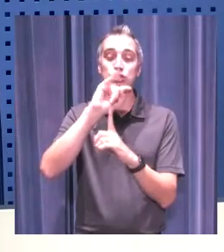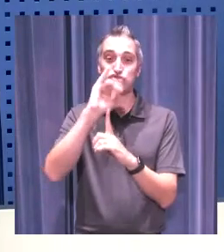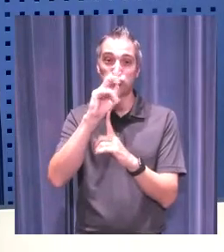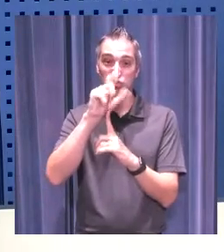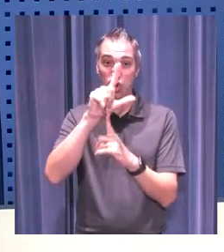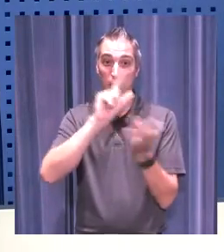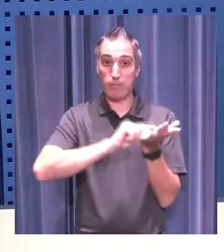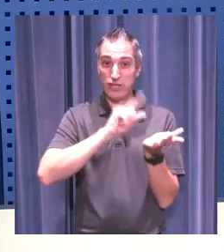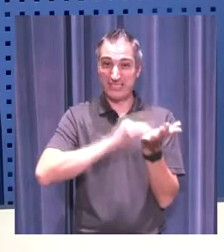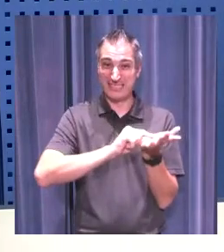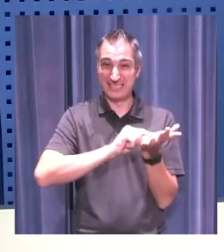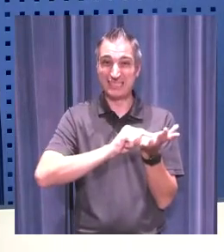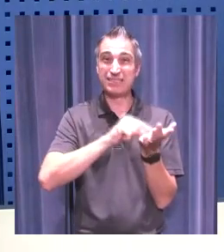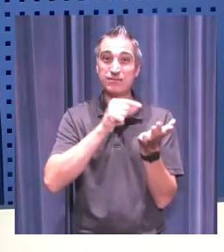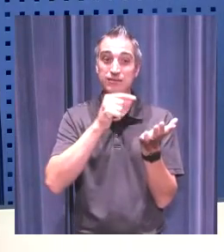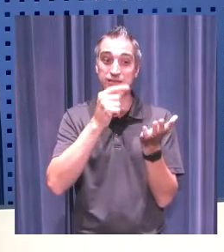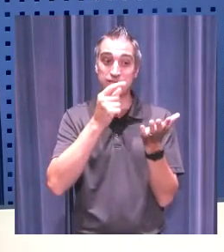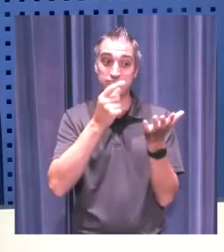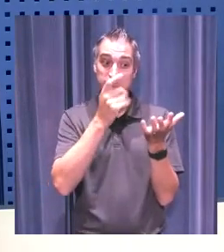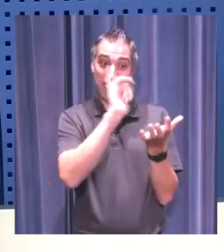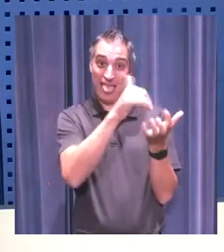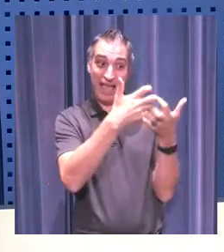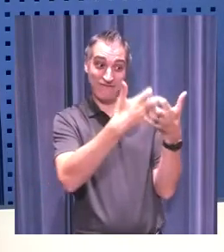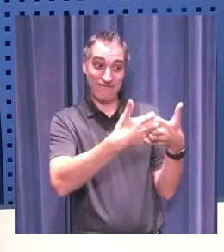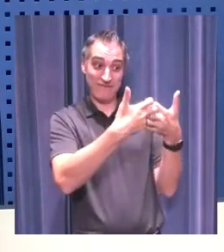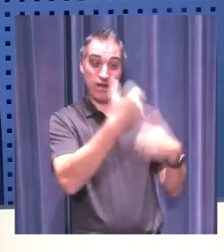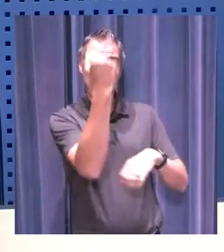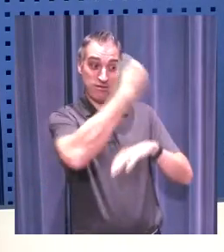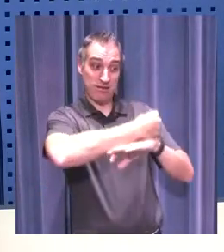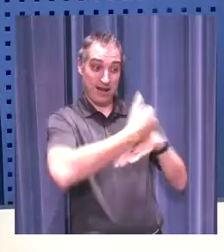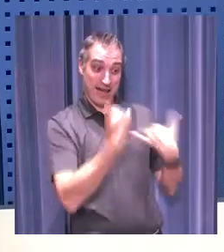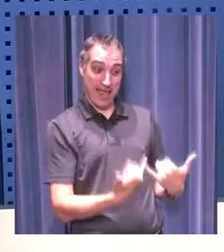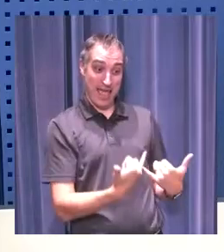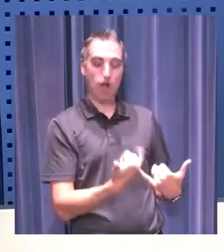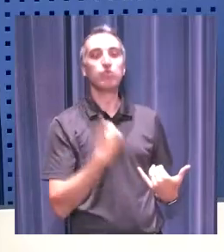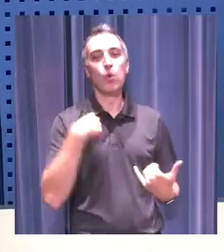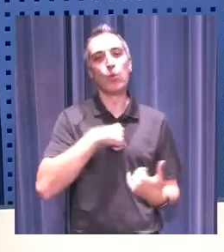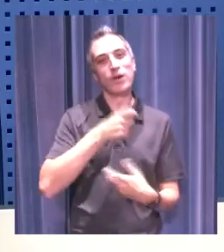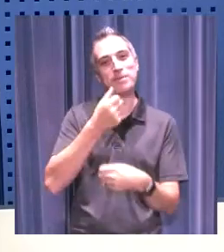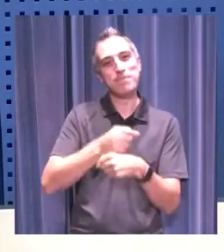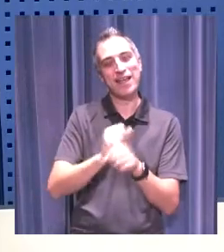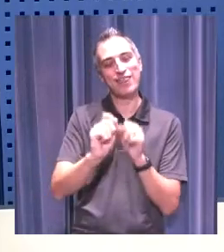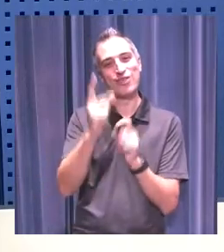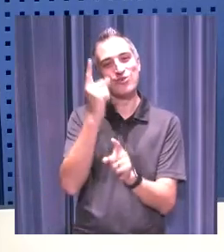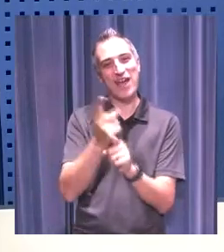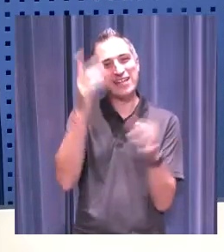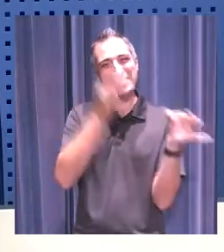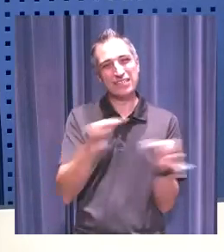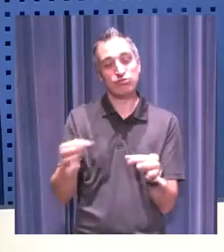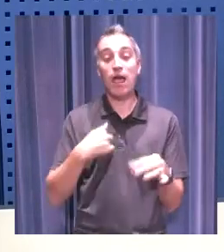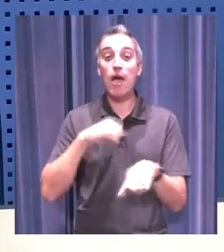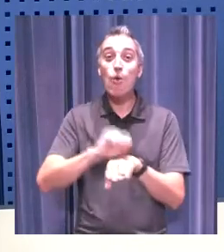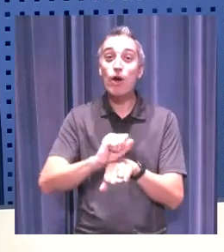we made the right decision. At Mott, I've had the privilege of working with the most amazing